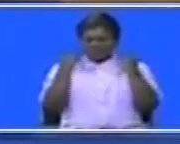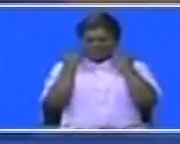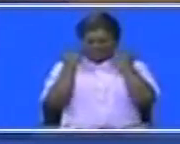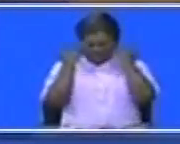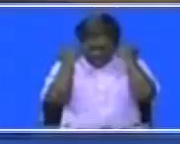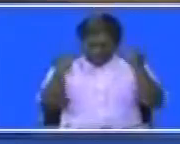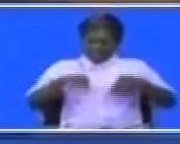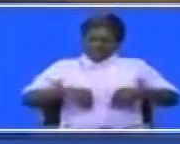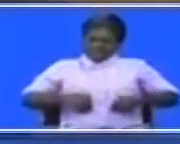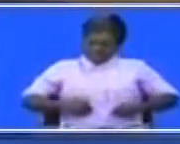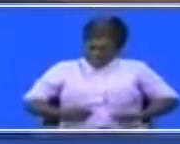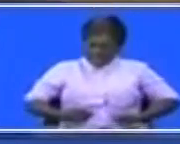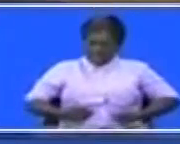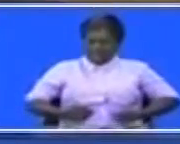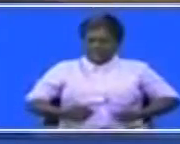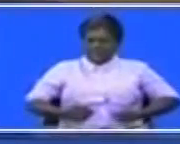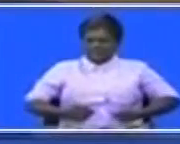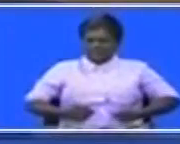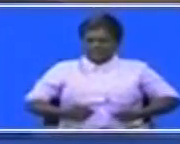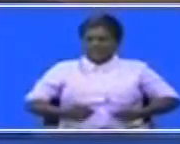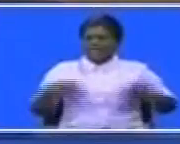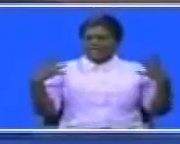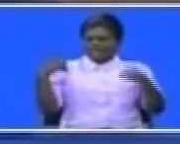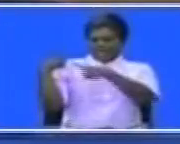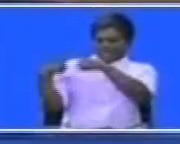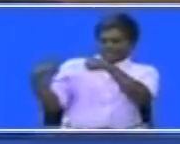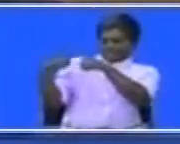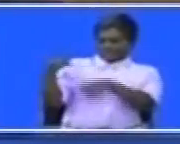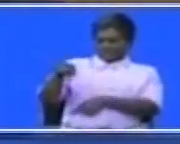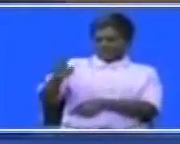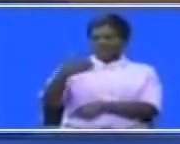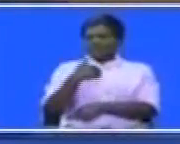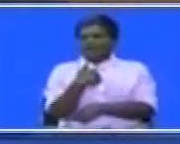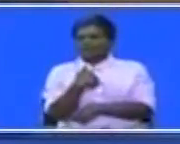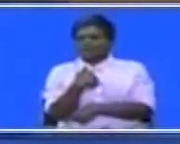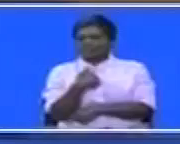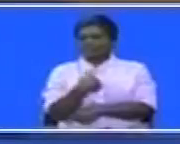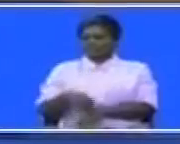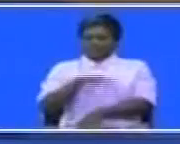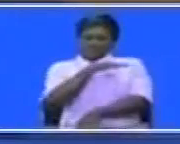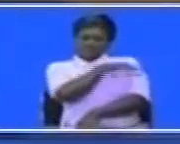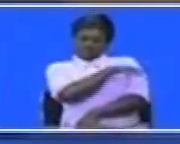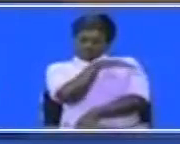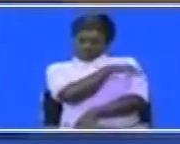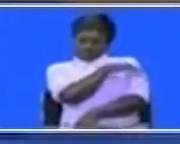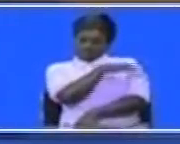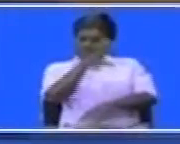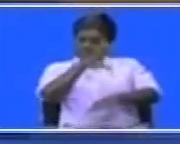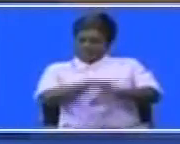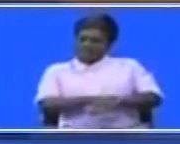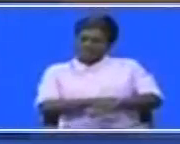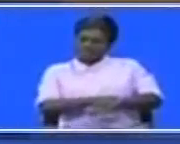exhausted and tired by the ordeal that they went through. This evening we will